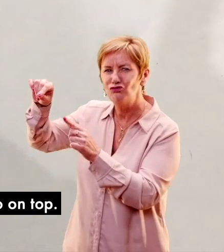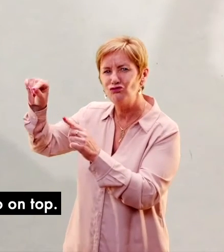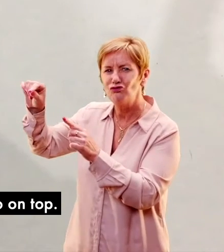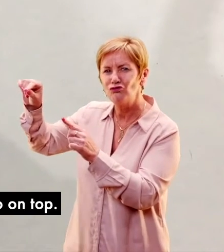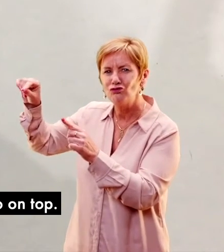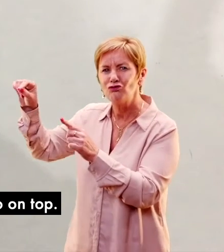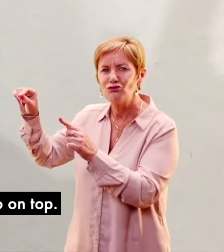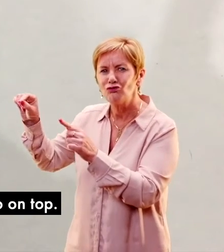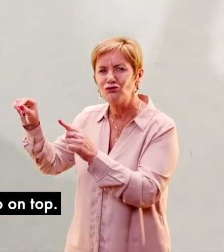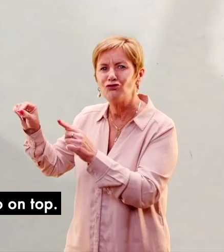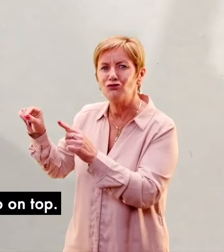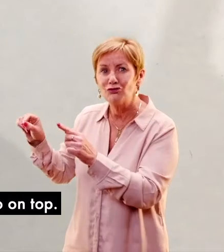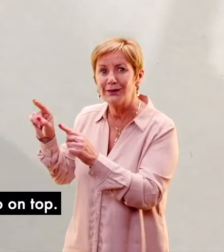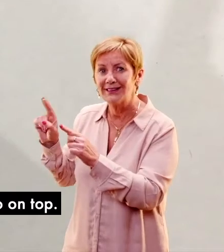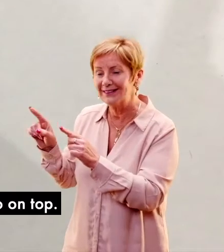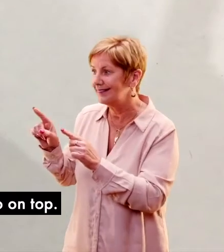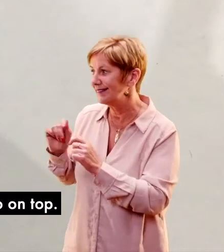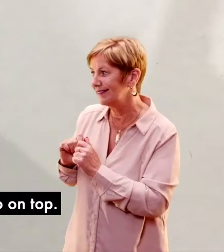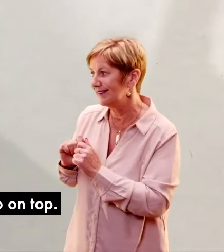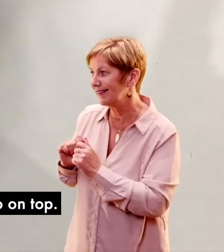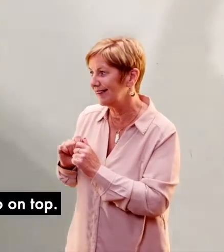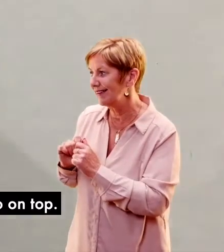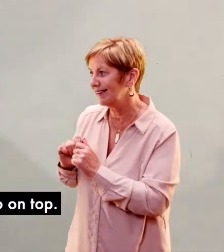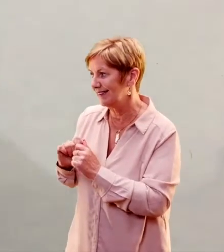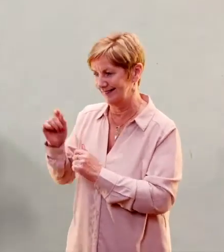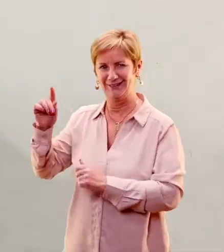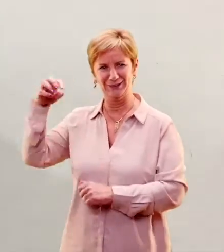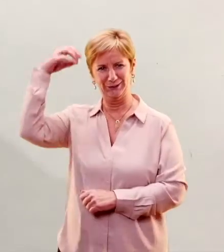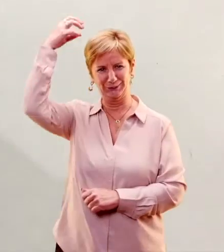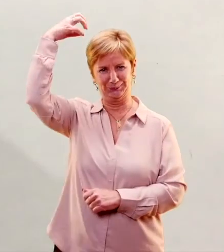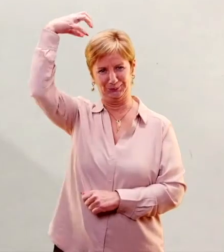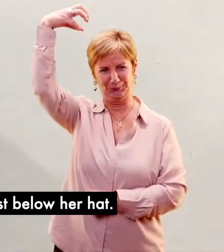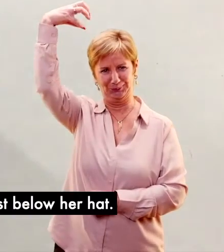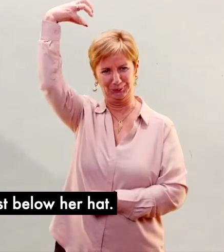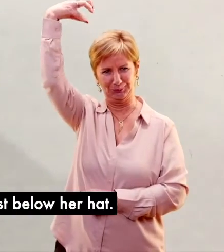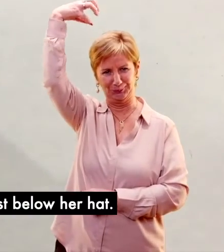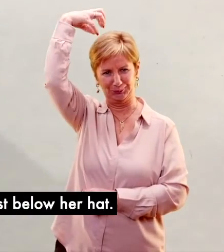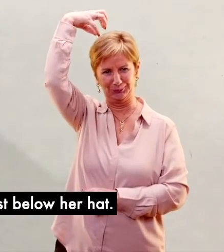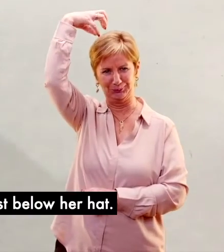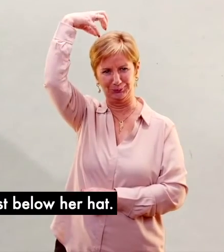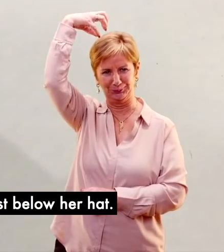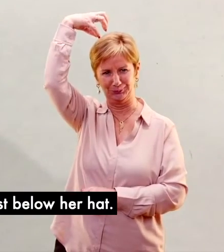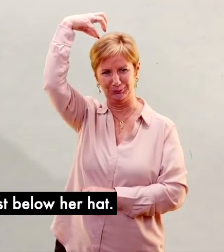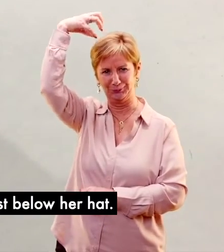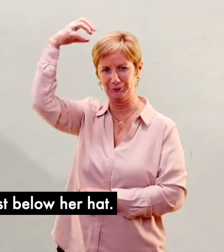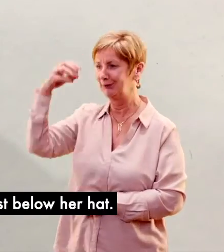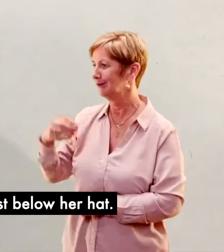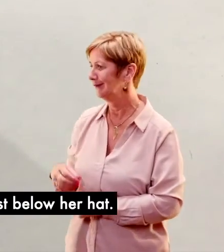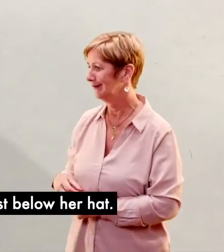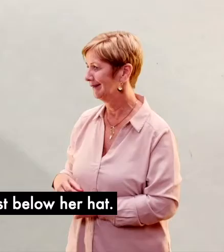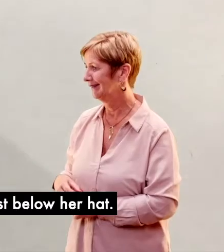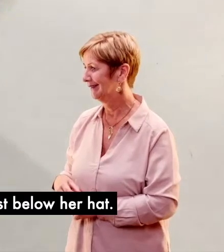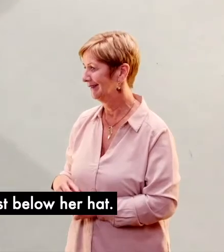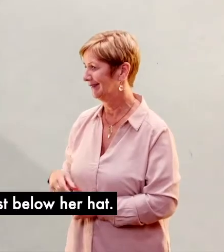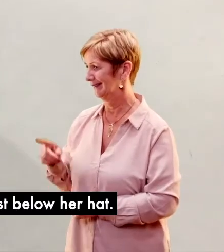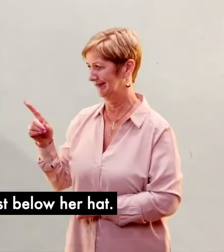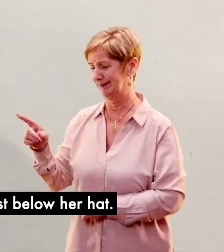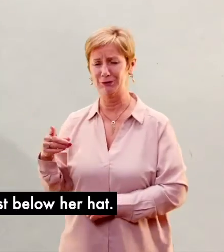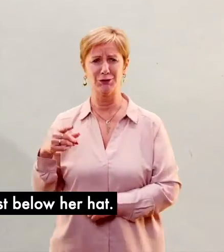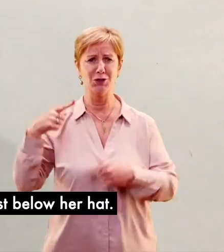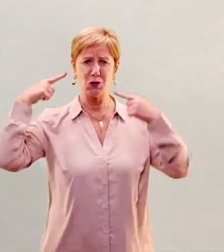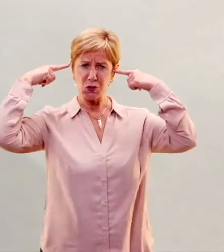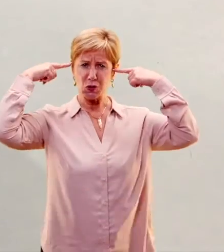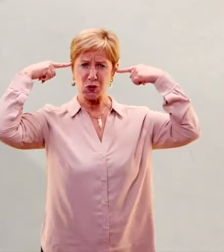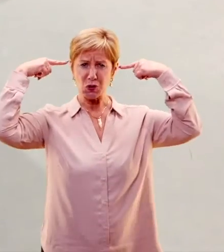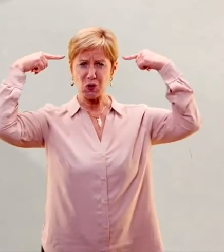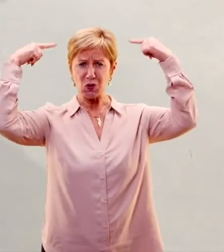Finally, a lovely fluffy bobble to go on top. Okay, now Marge has 2 lovely pointy ears just below her hat,